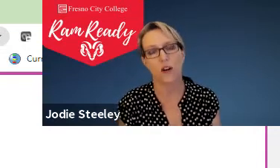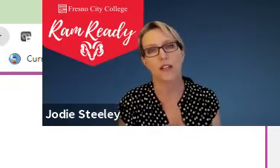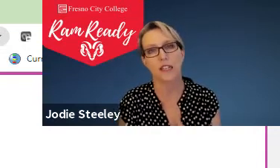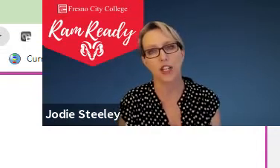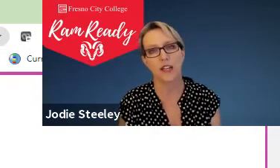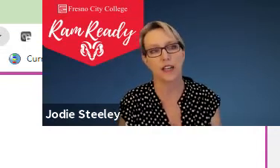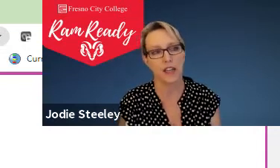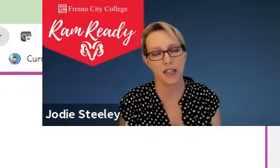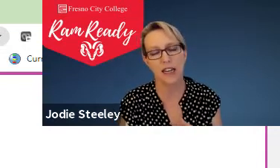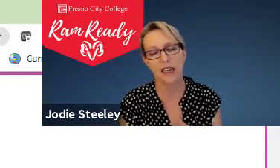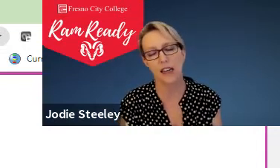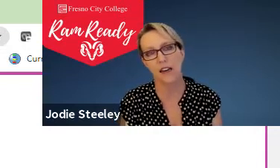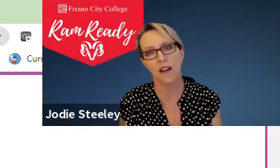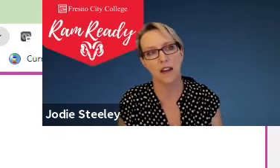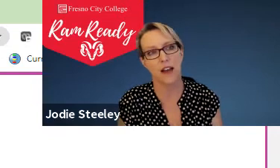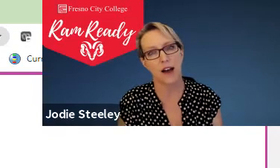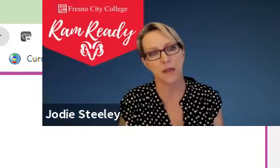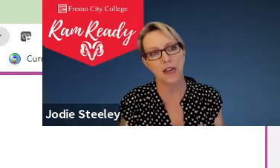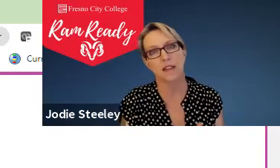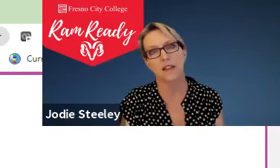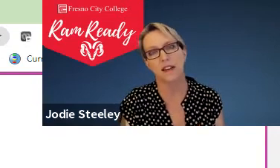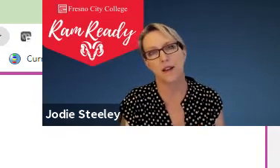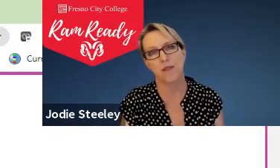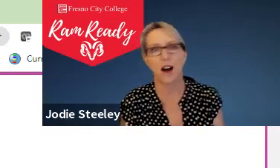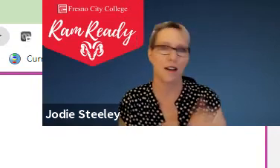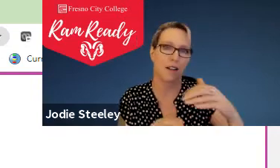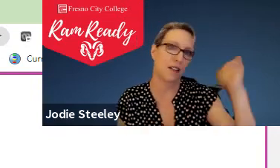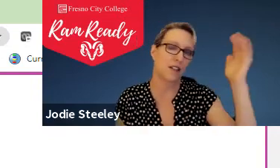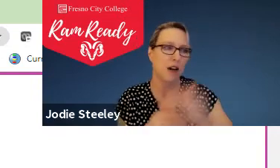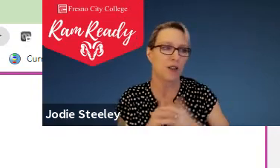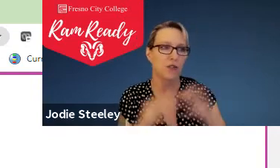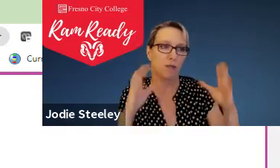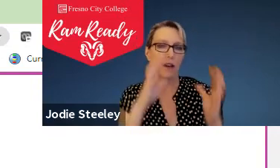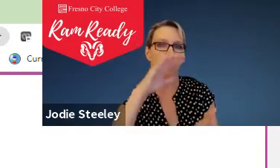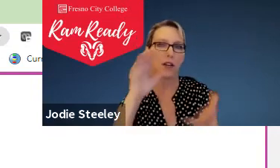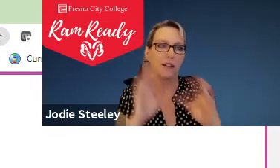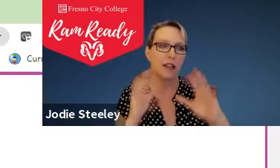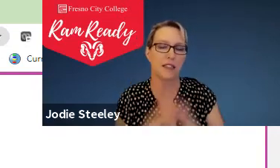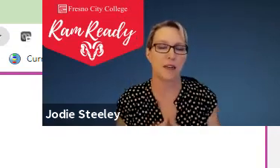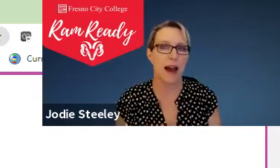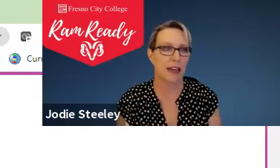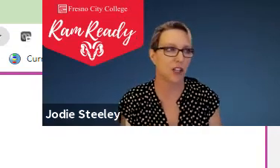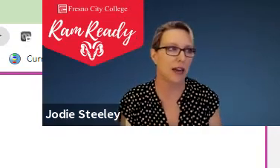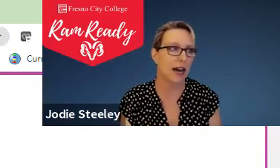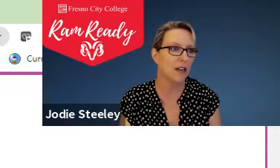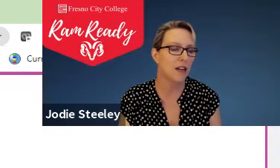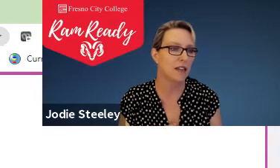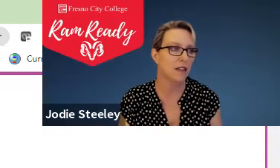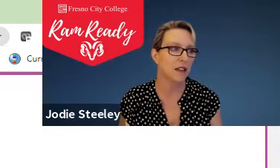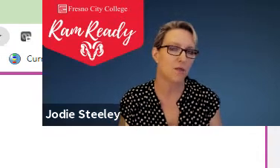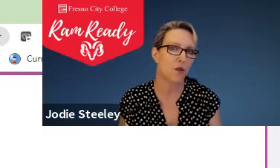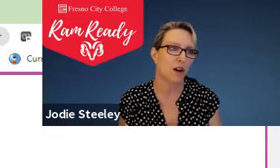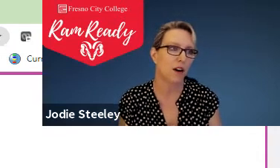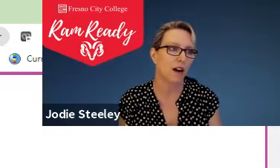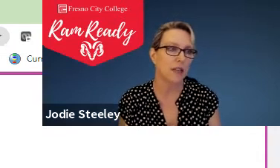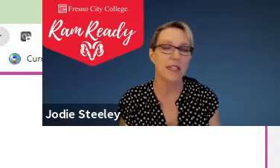module organization and content, and that means not the list of modules, but putting things in a package that is a